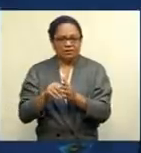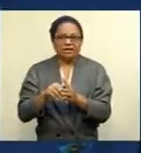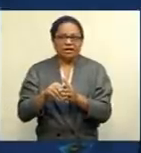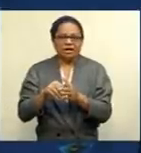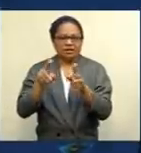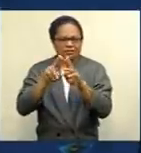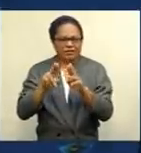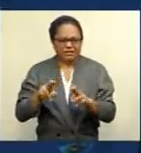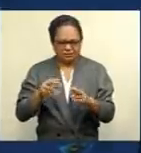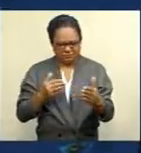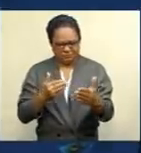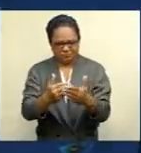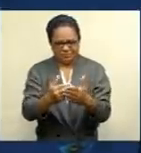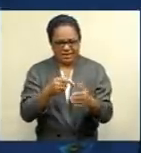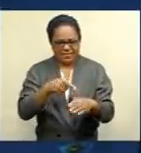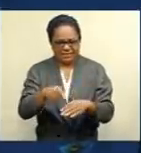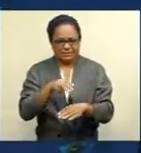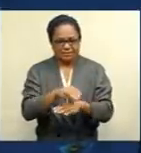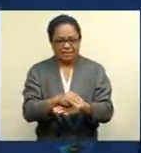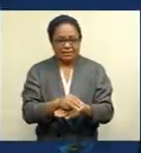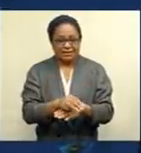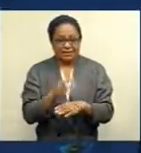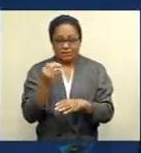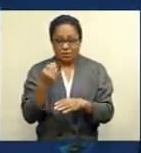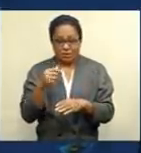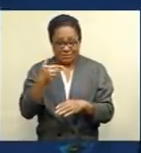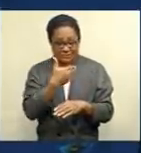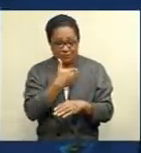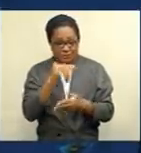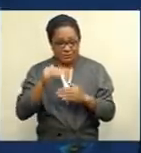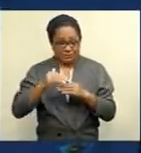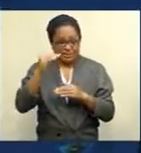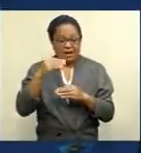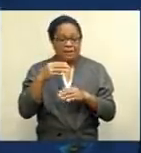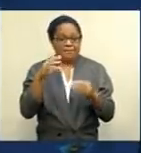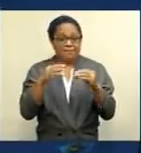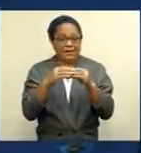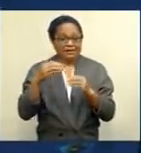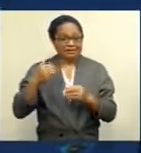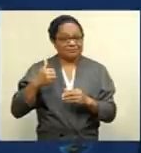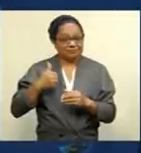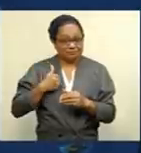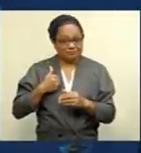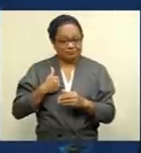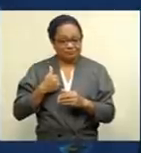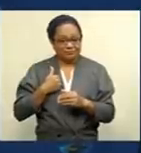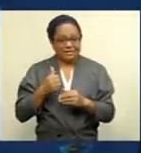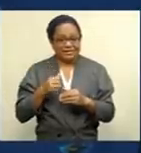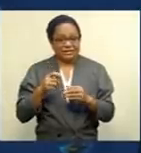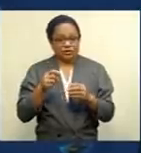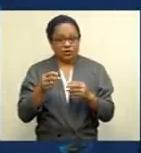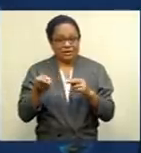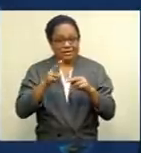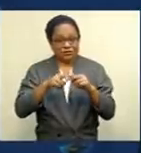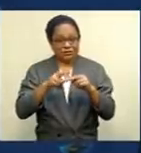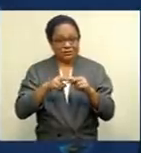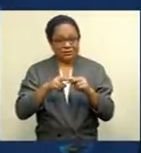tapering this month. Meanwhile, earlier in the morning, the Bank of Canada left its key interest rate at a record low